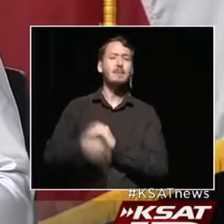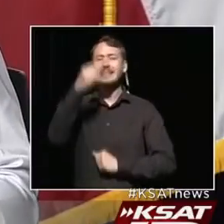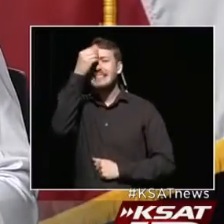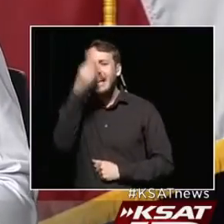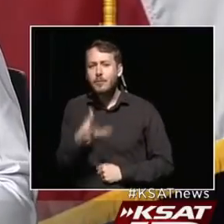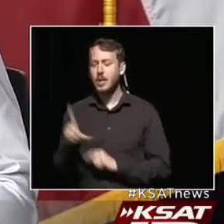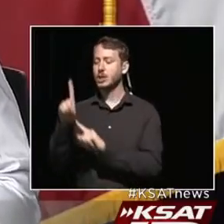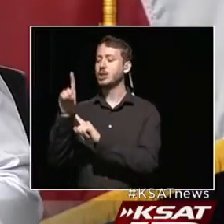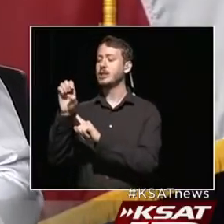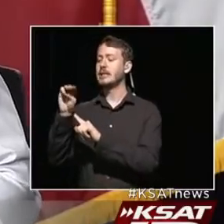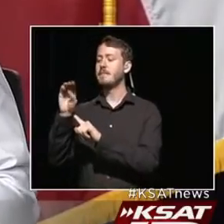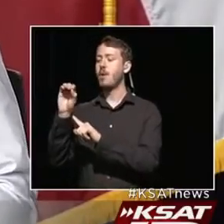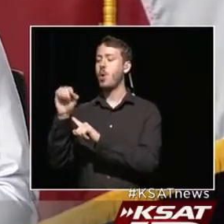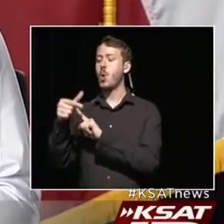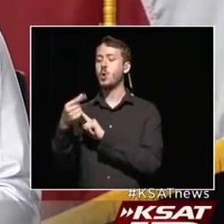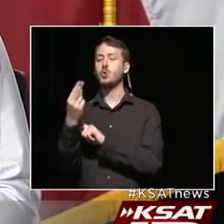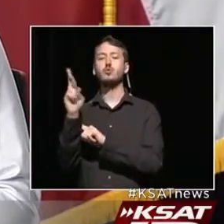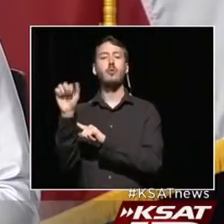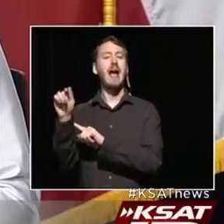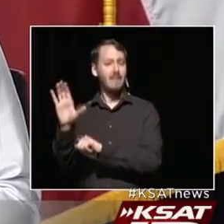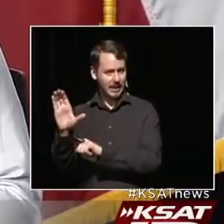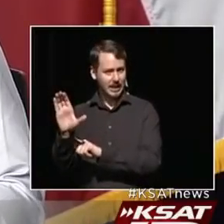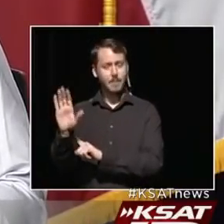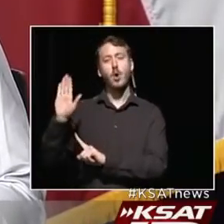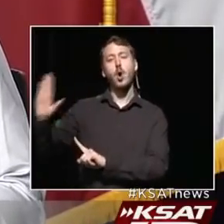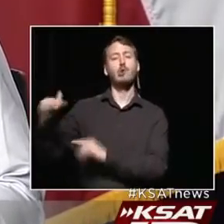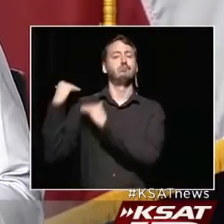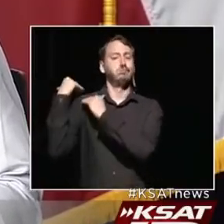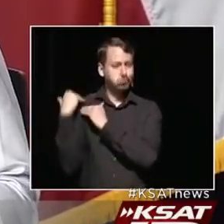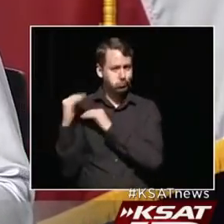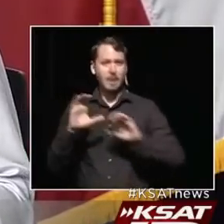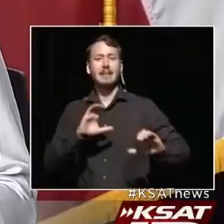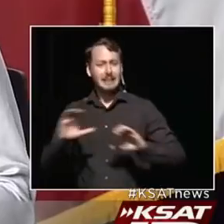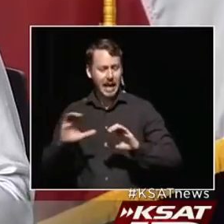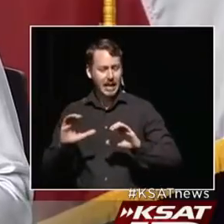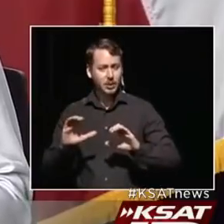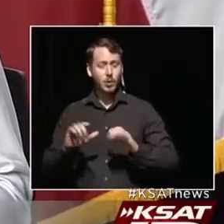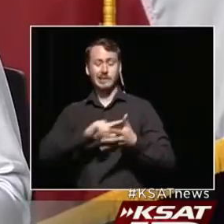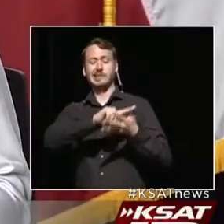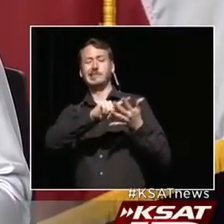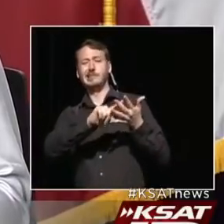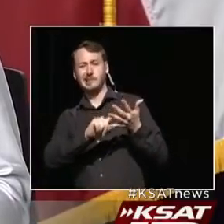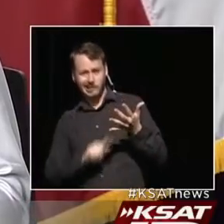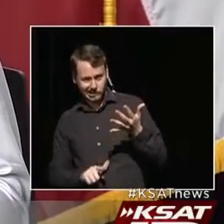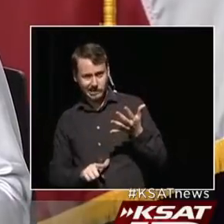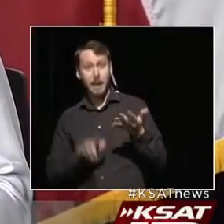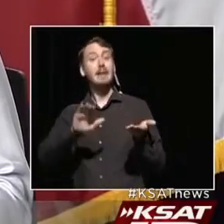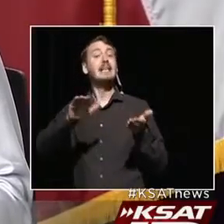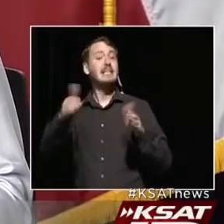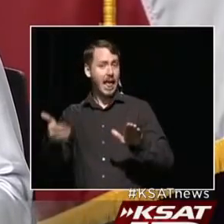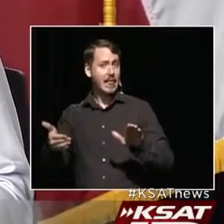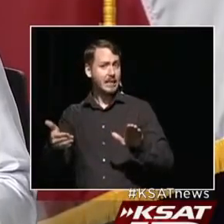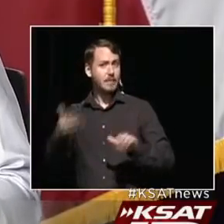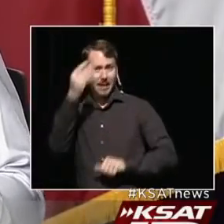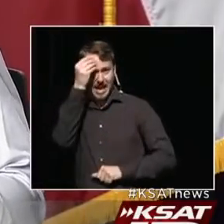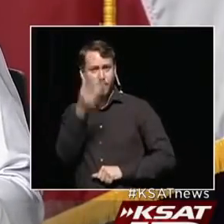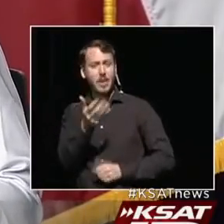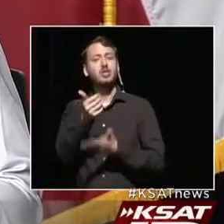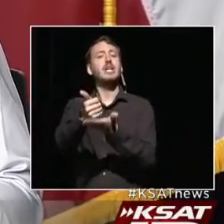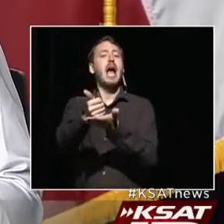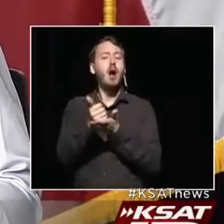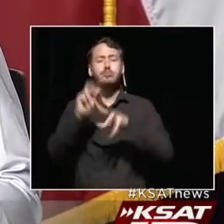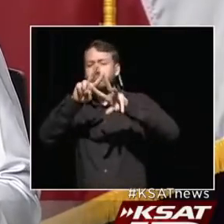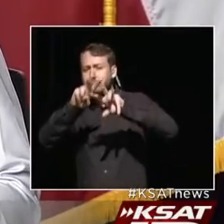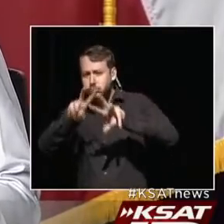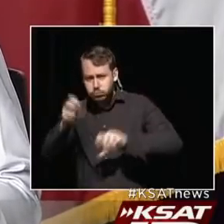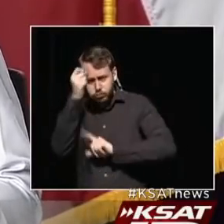information, and this is some of the work that Dr. Aga has done for us. Demographics of these cases and deaths help us with the